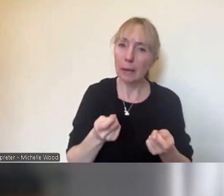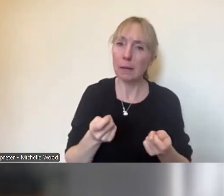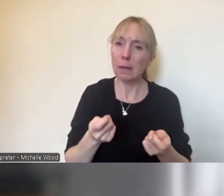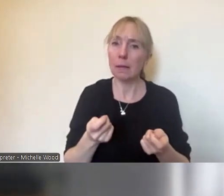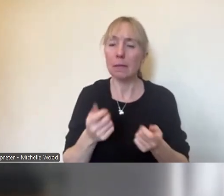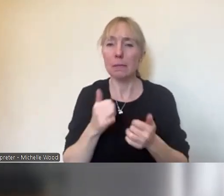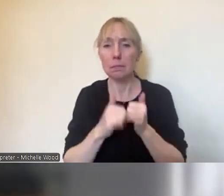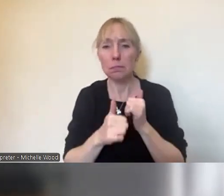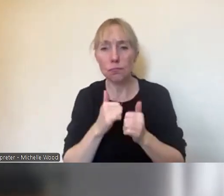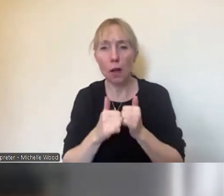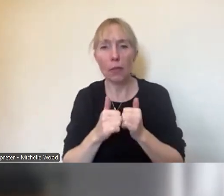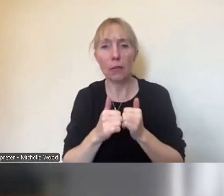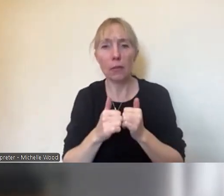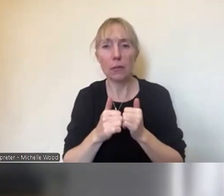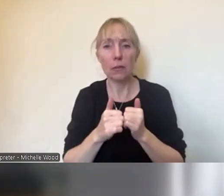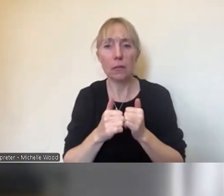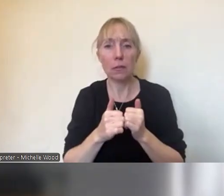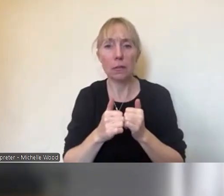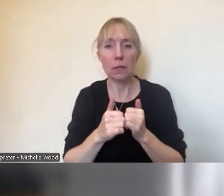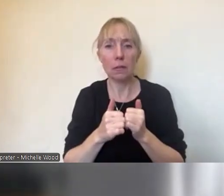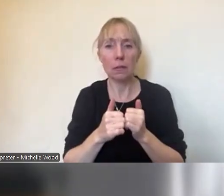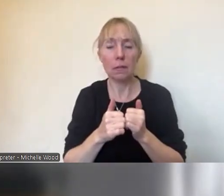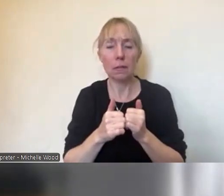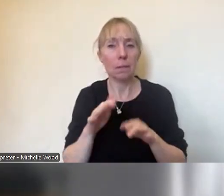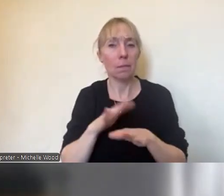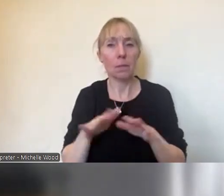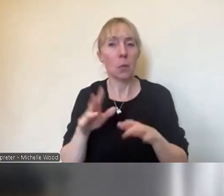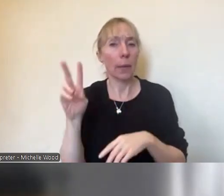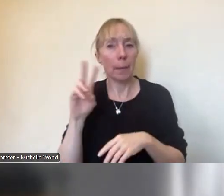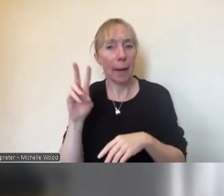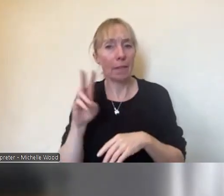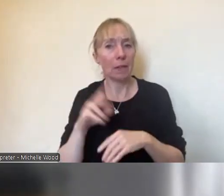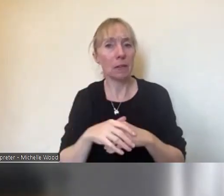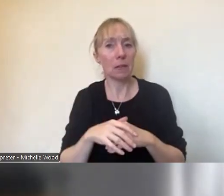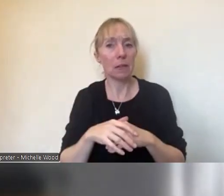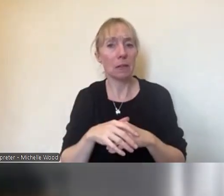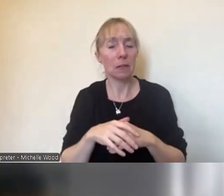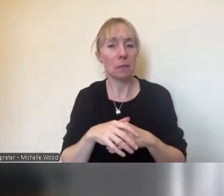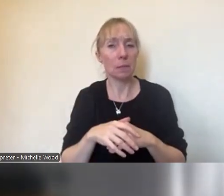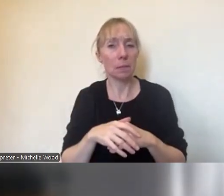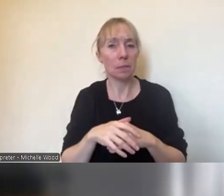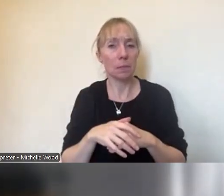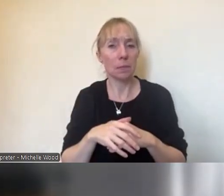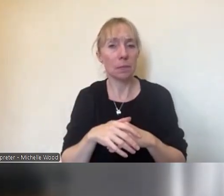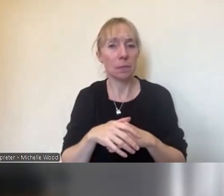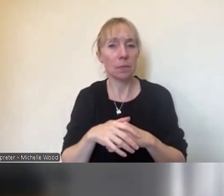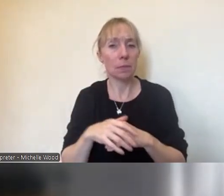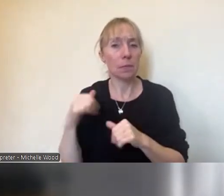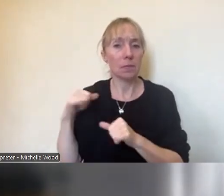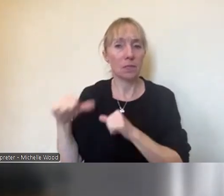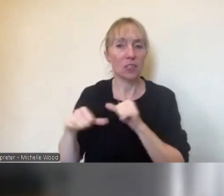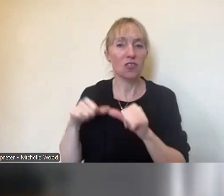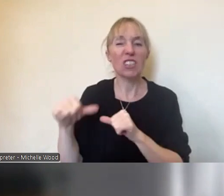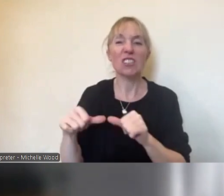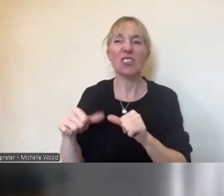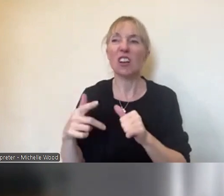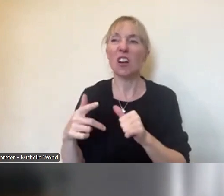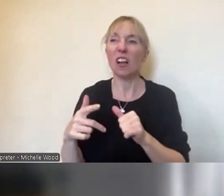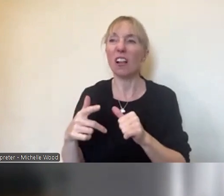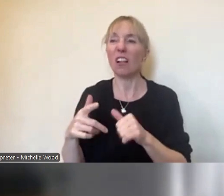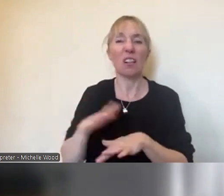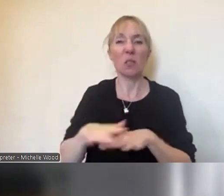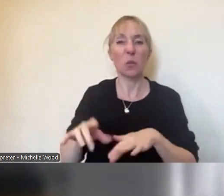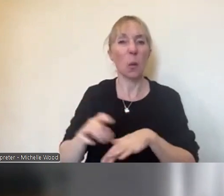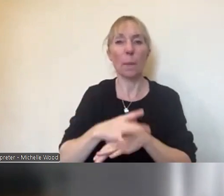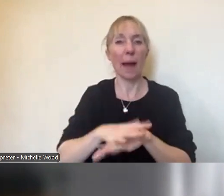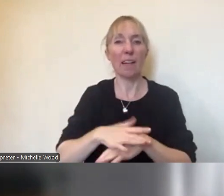brothers rather than sort of their parents as such, as you would imagine, sort of the traditional spinster that stayed within the family